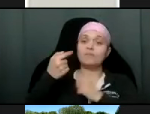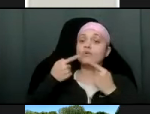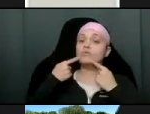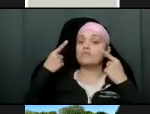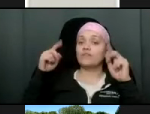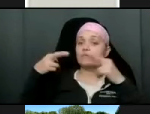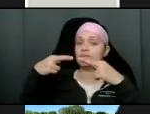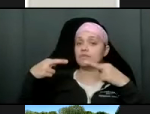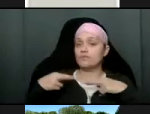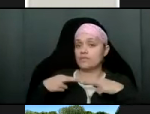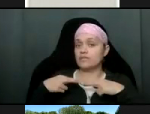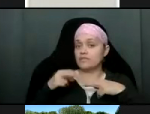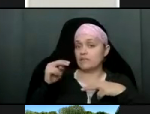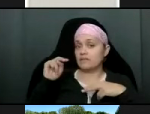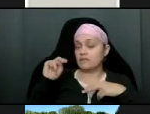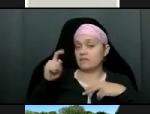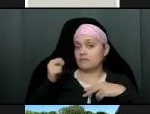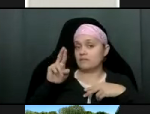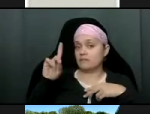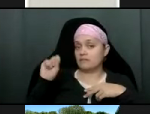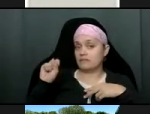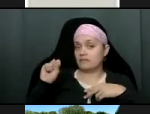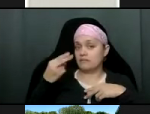of Netherlands is Holland.